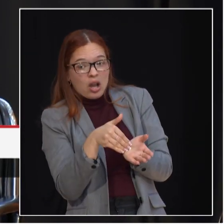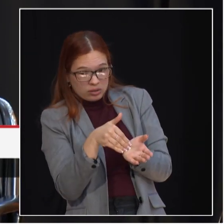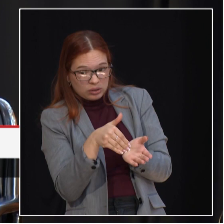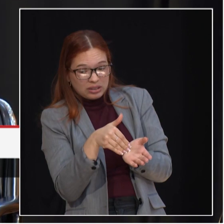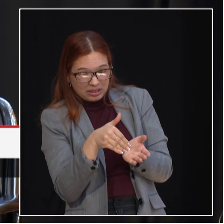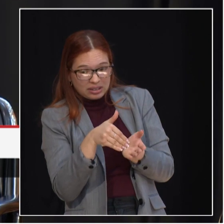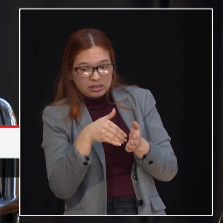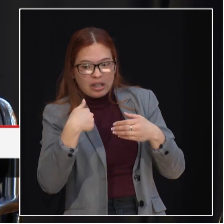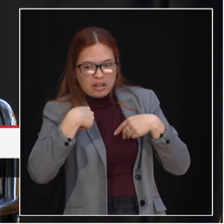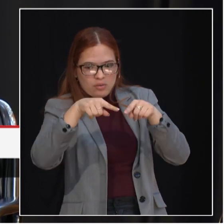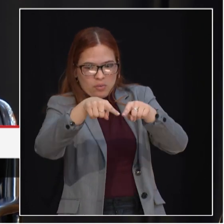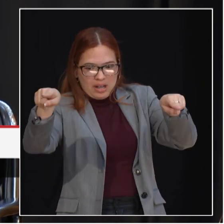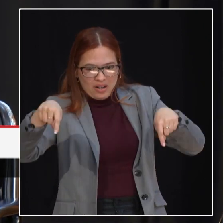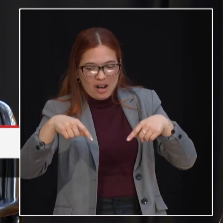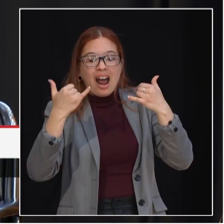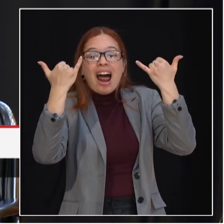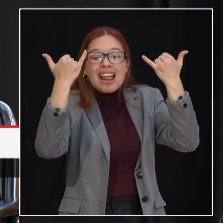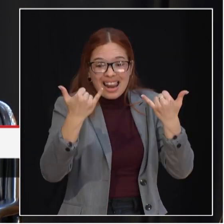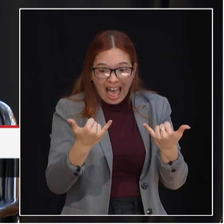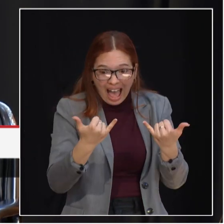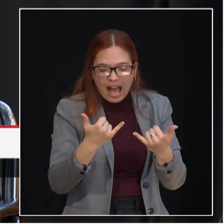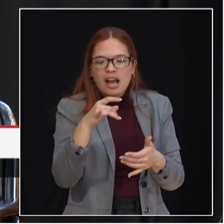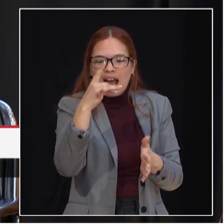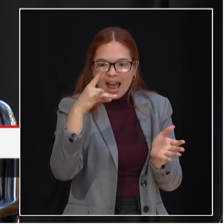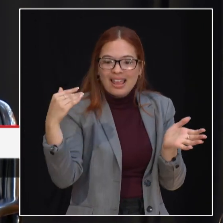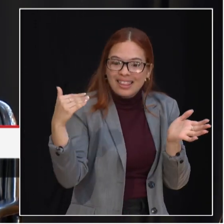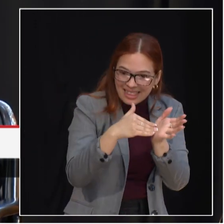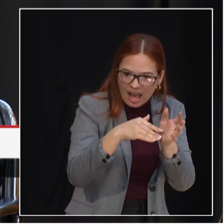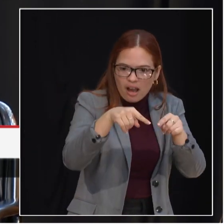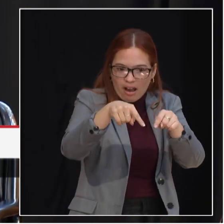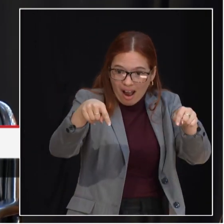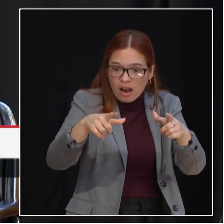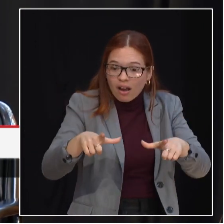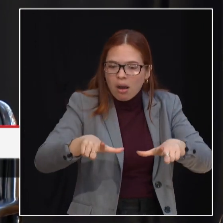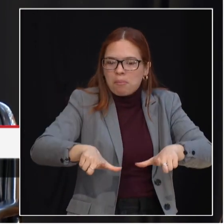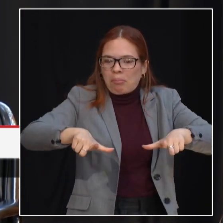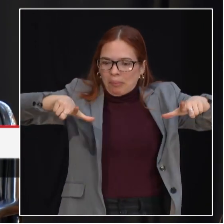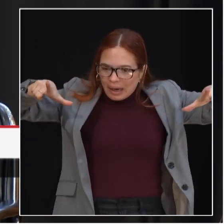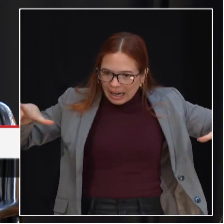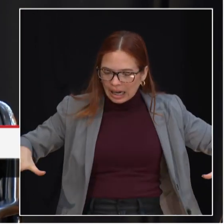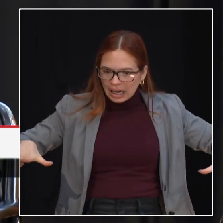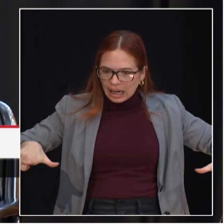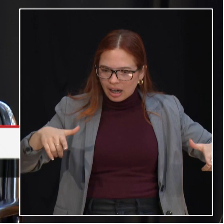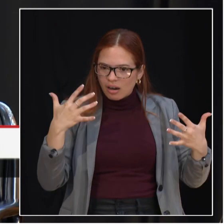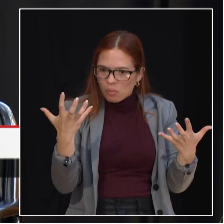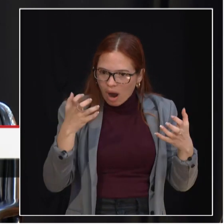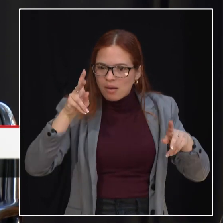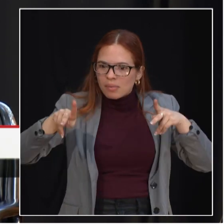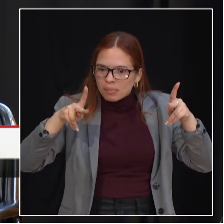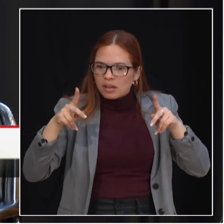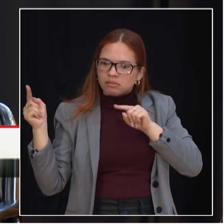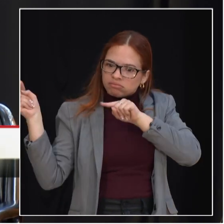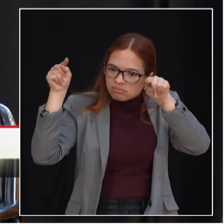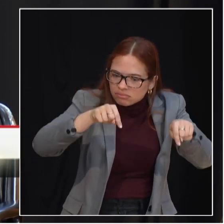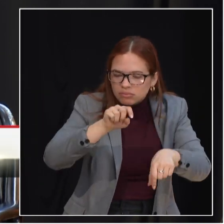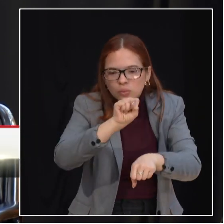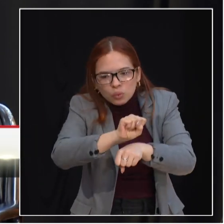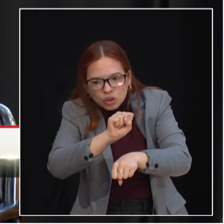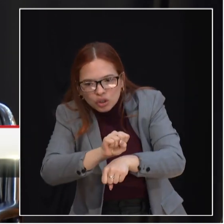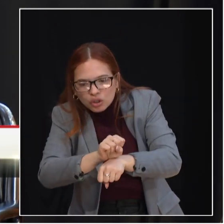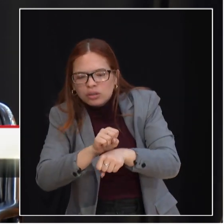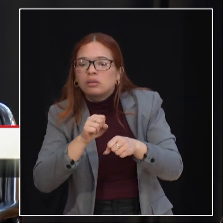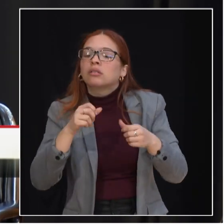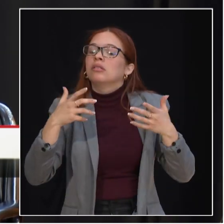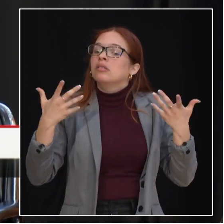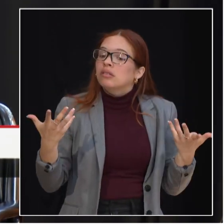thinking, okay, we need to create a space that people want to come into, but then also, what is the purpose of this space? And we're thinking